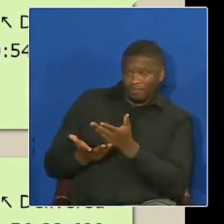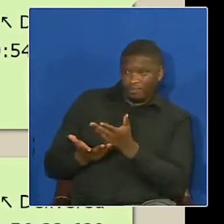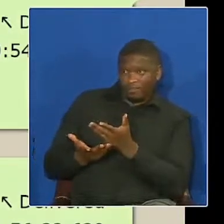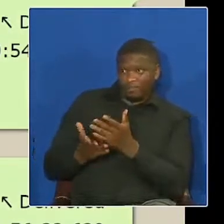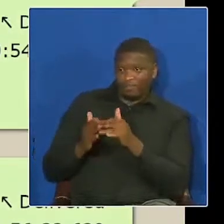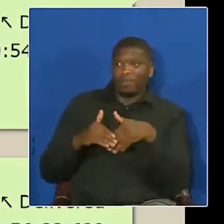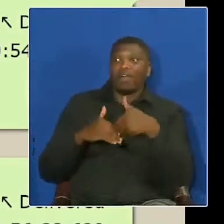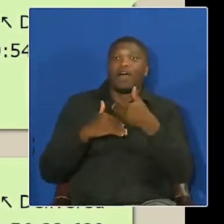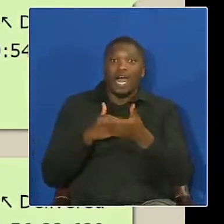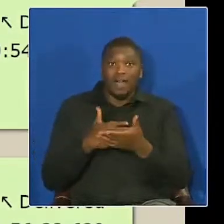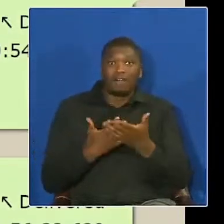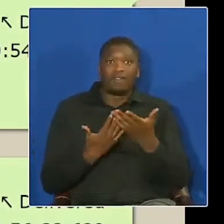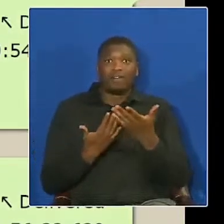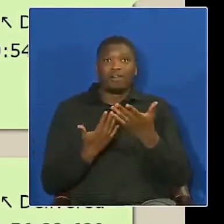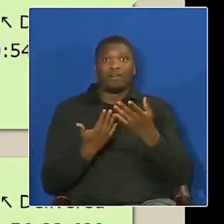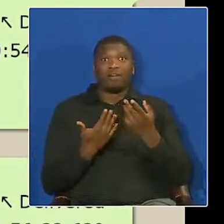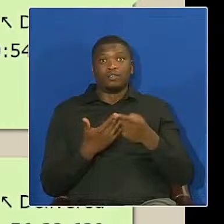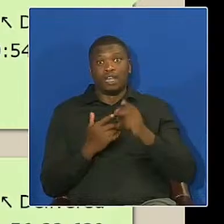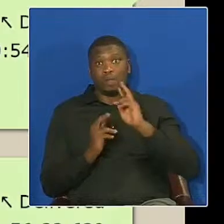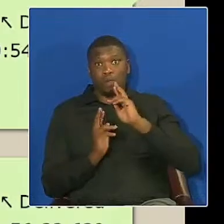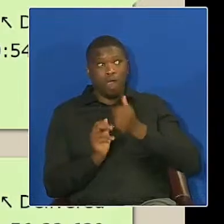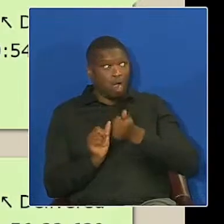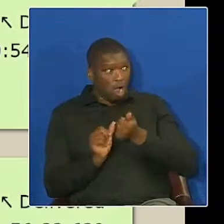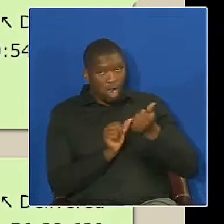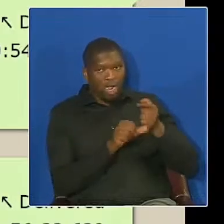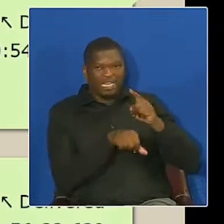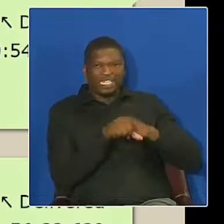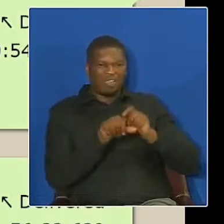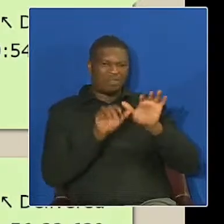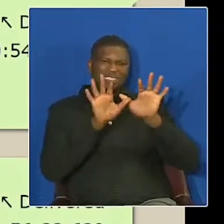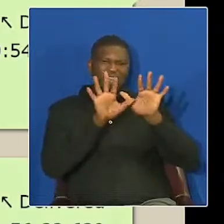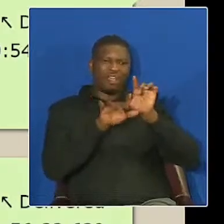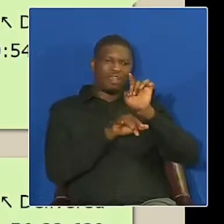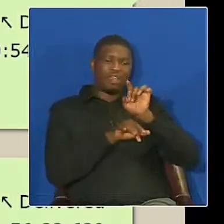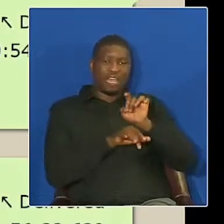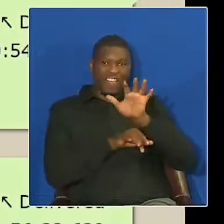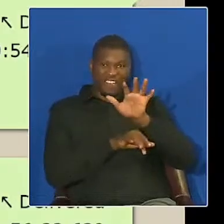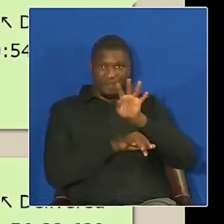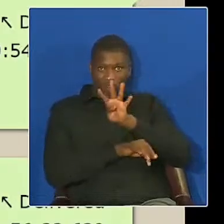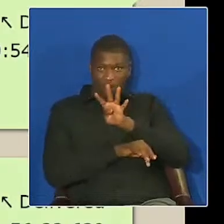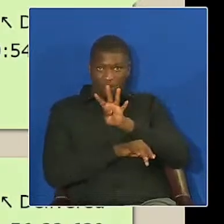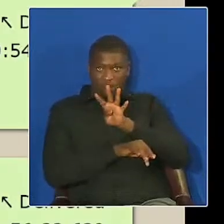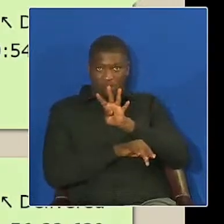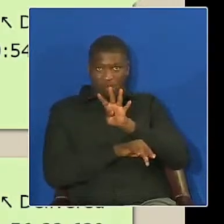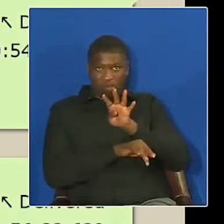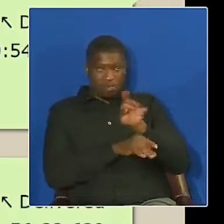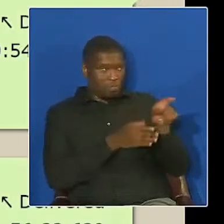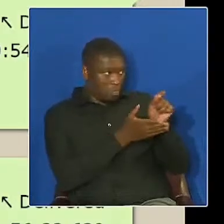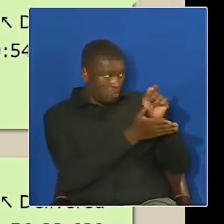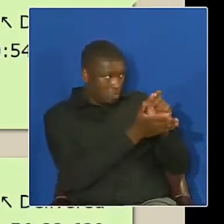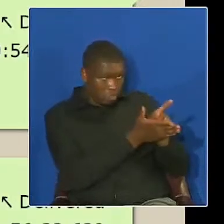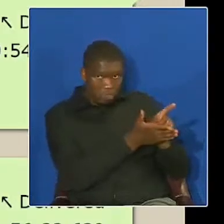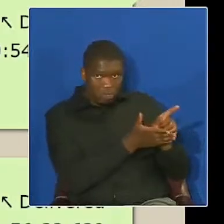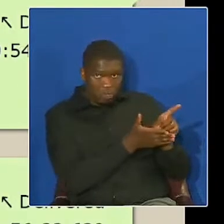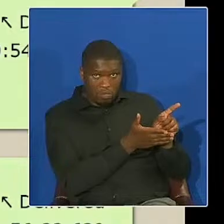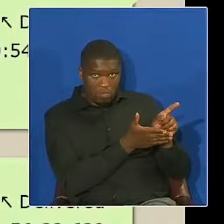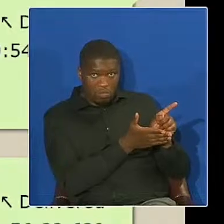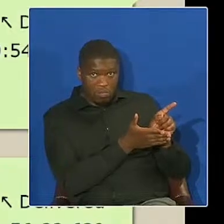Mr. Matlala responds at 10:54 by